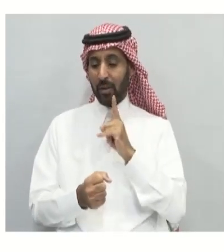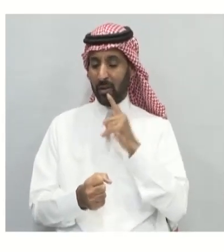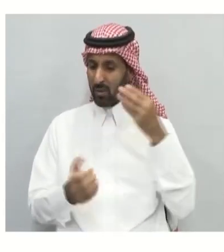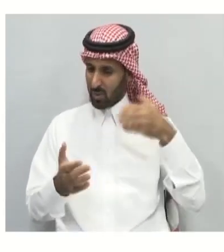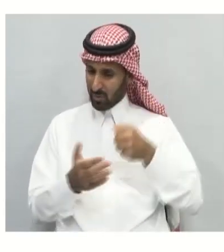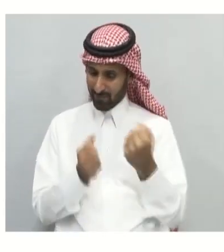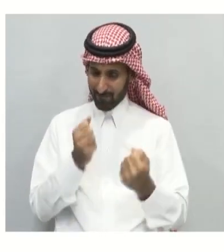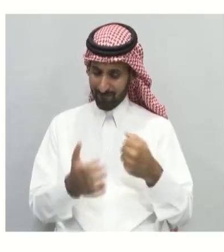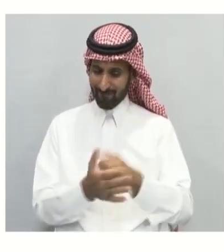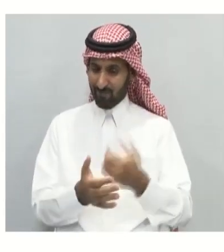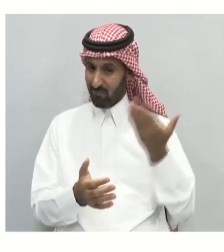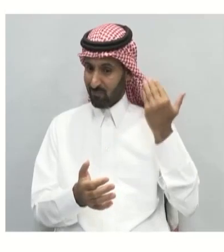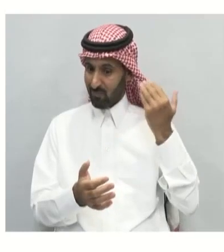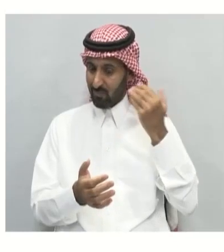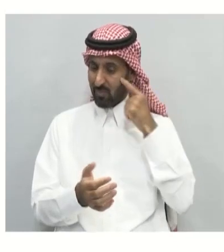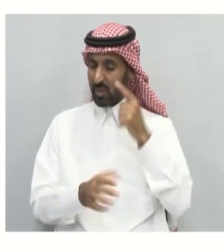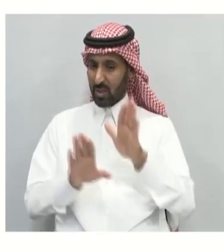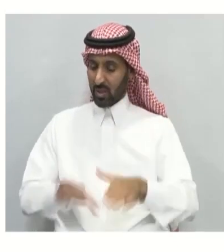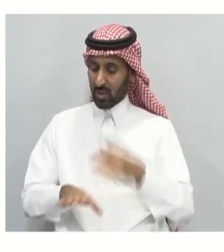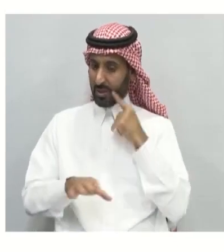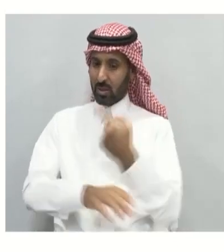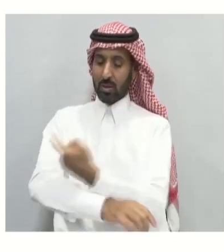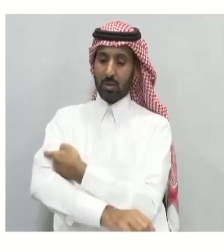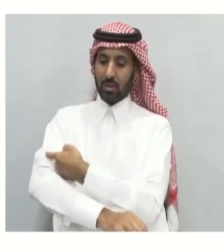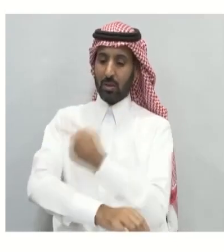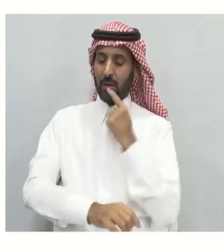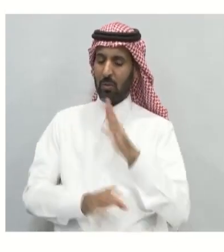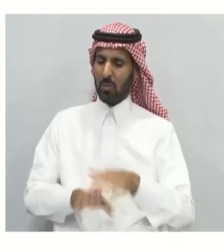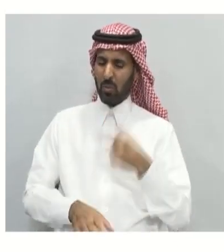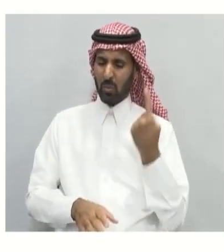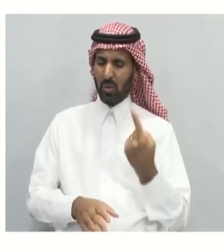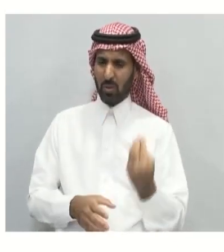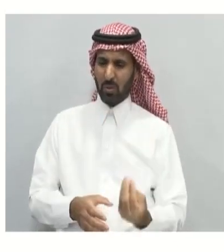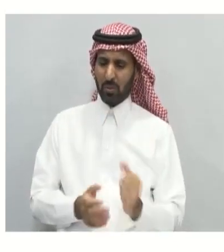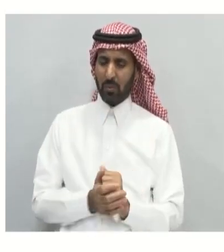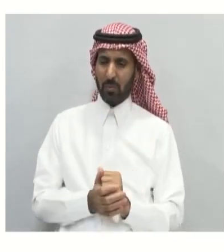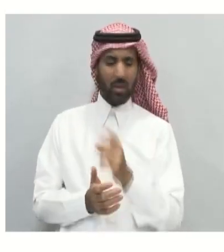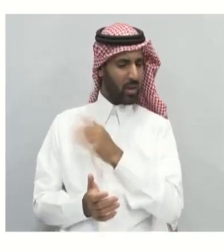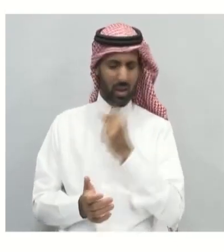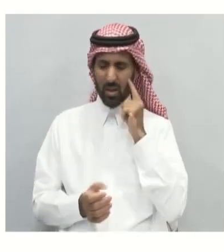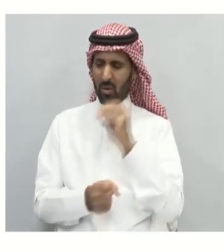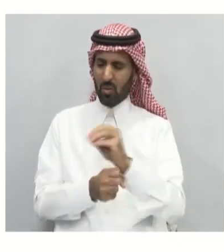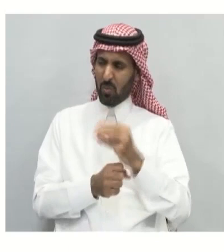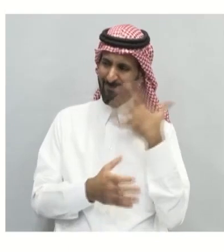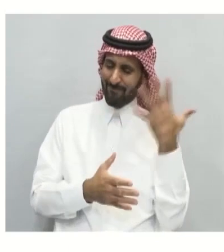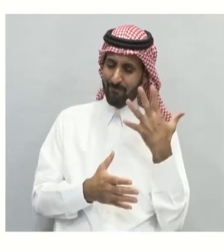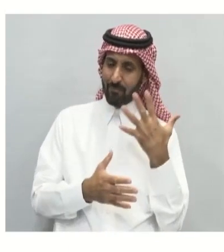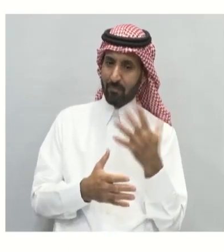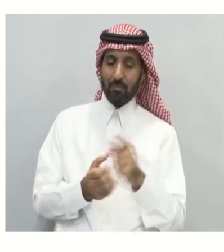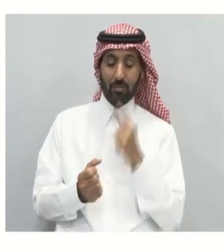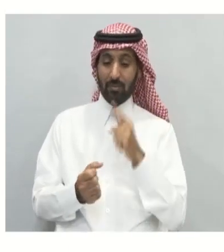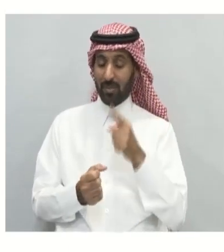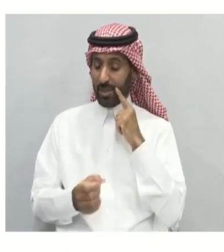accident yesterday, and he will stay in the hospital for a few days. I didn't want to bother you, but